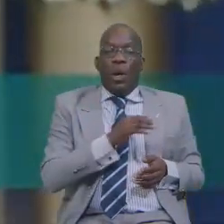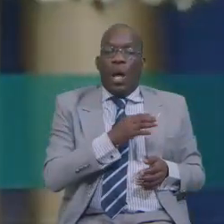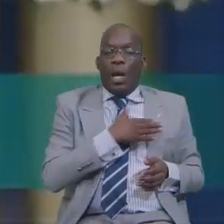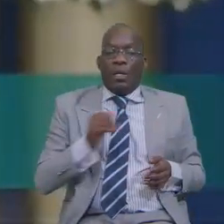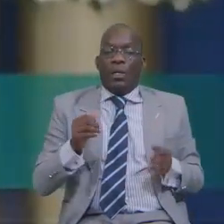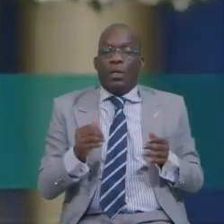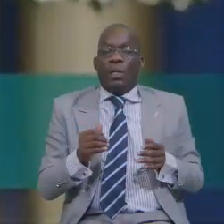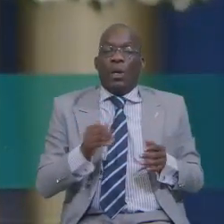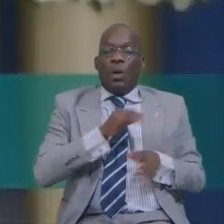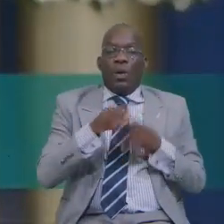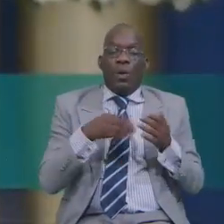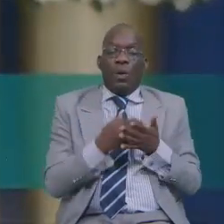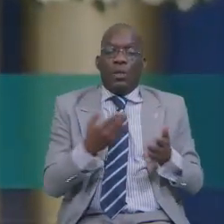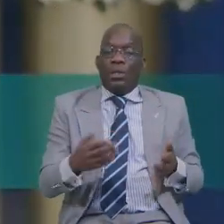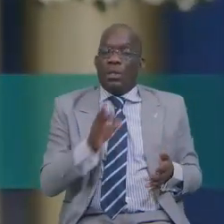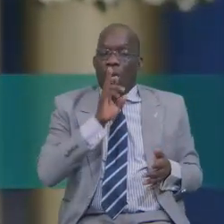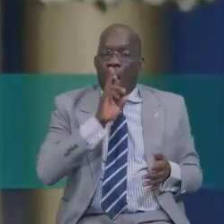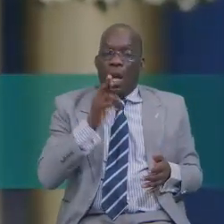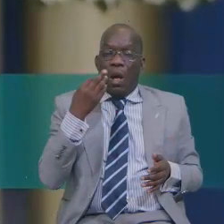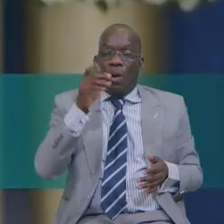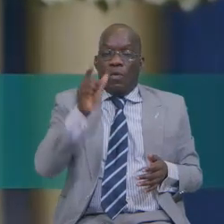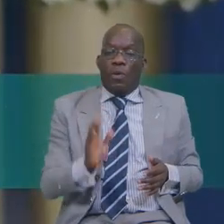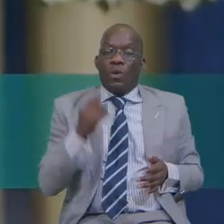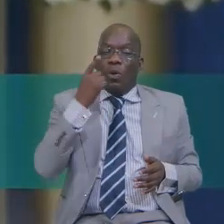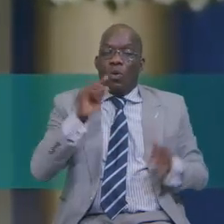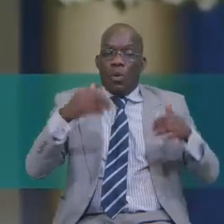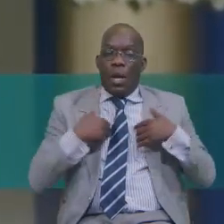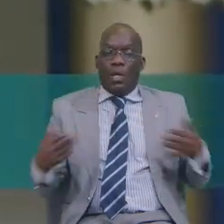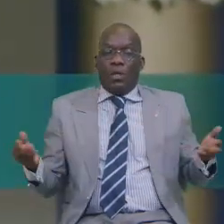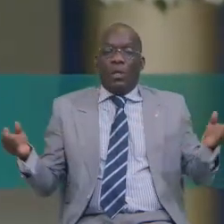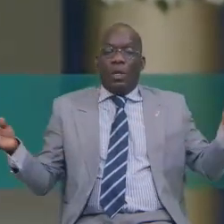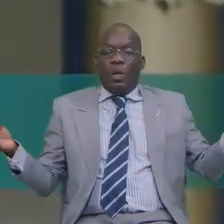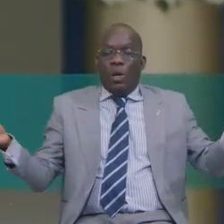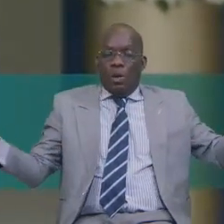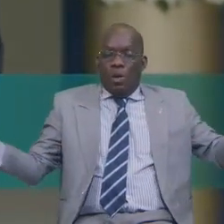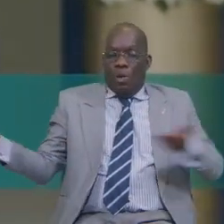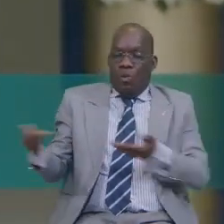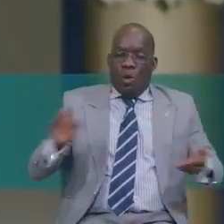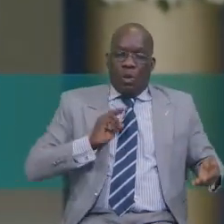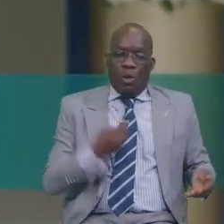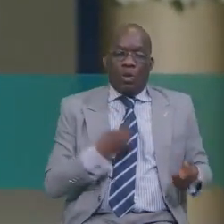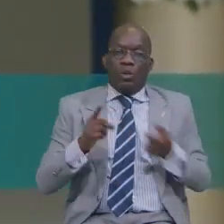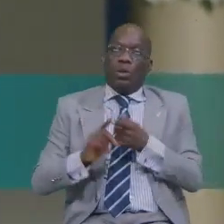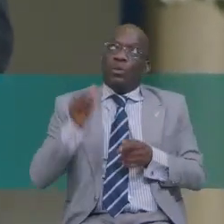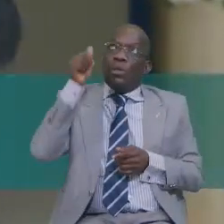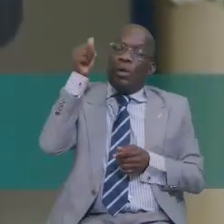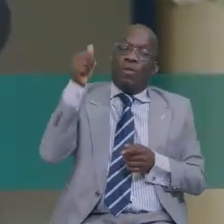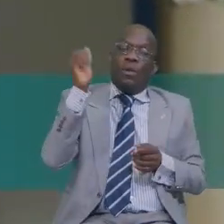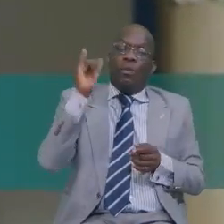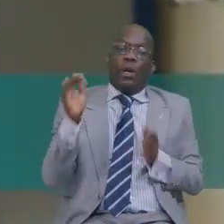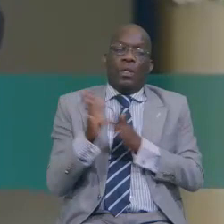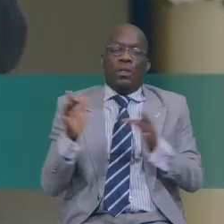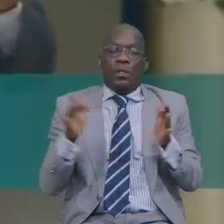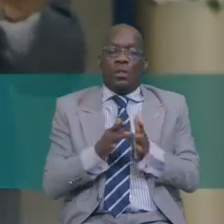God, who has reconciled us to himself by Jesus Christ, and he